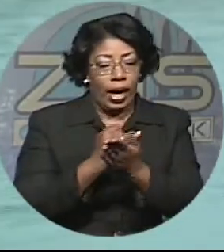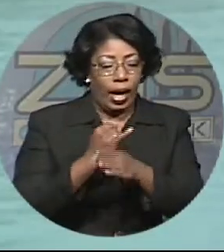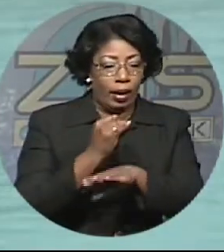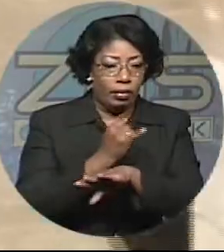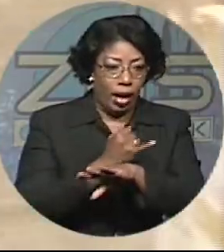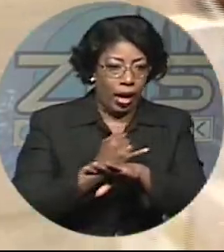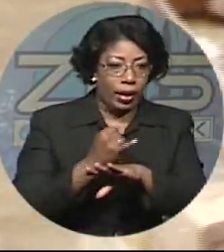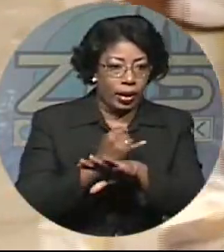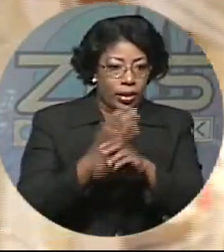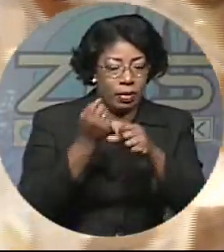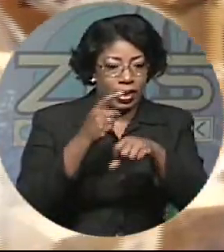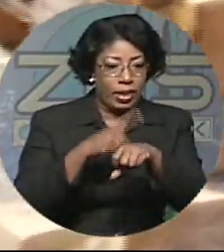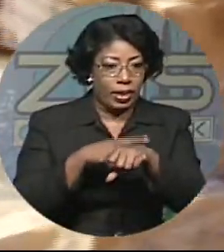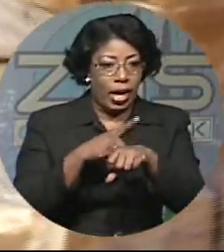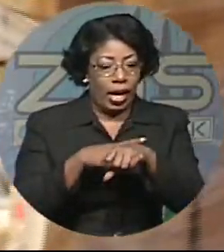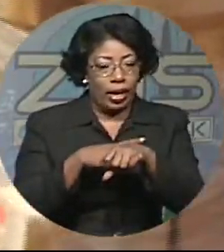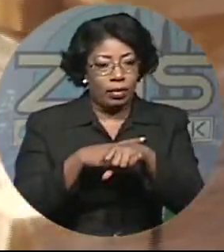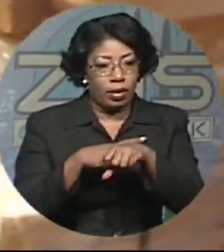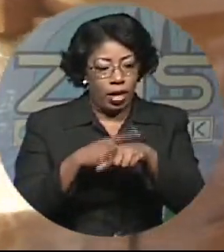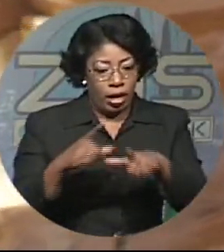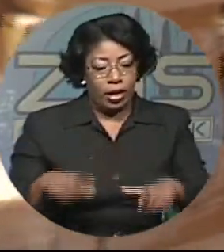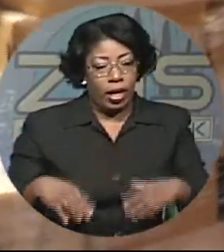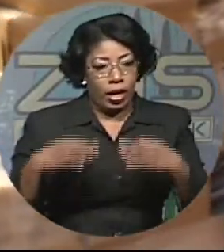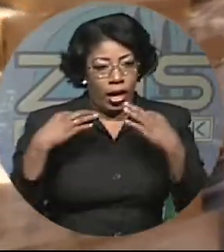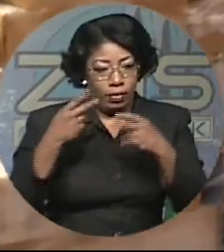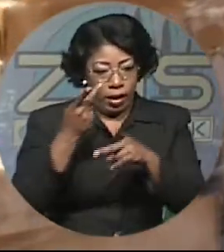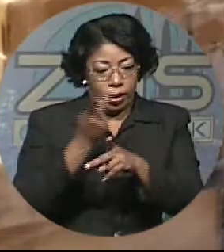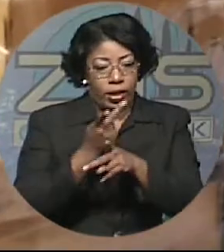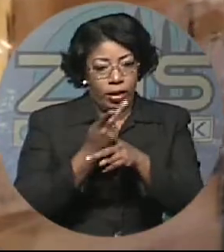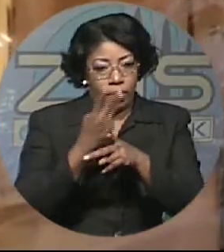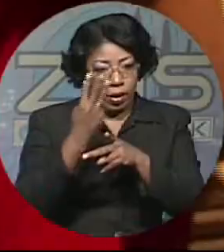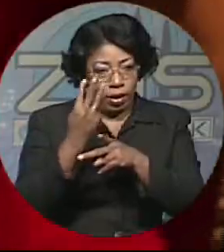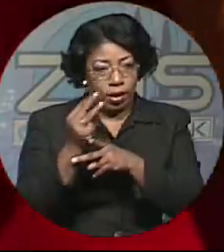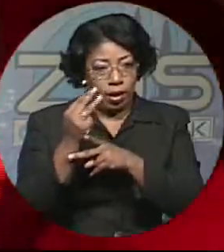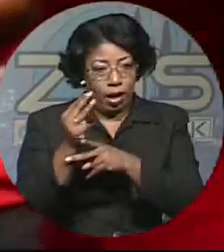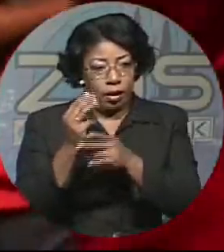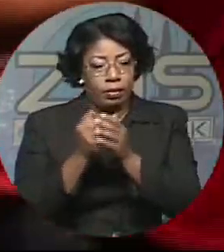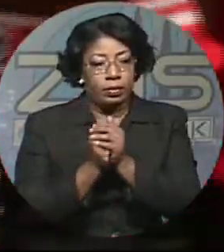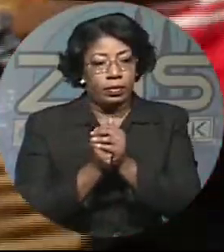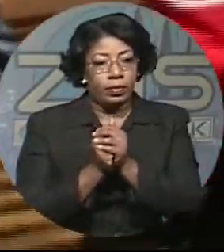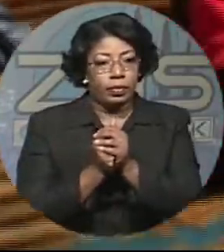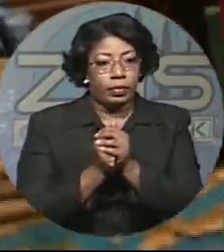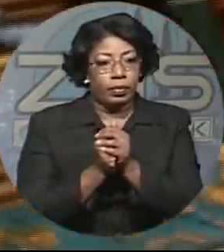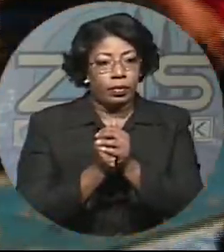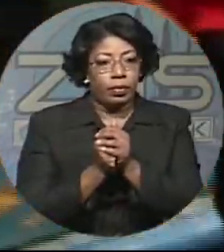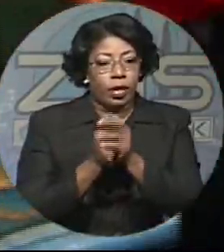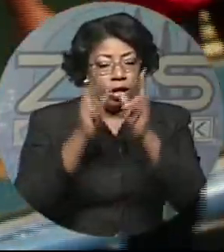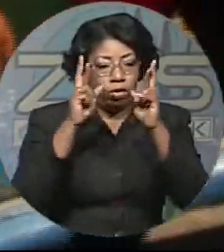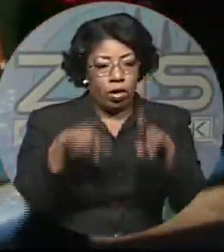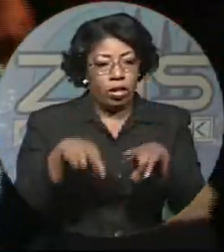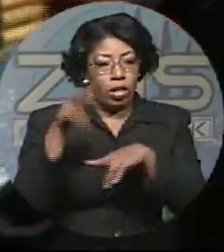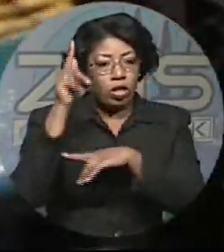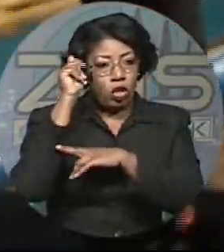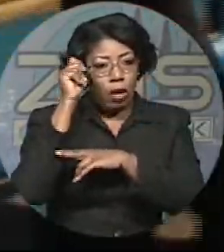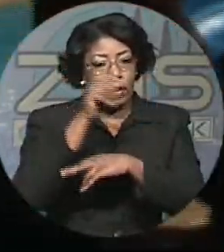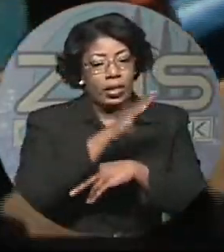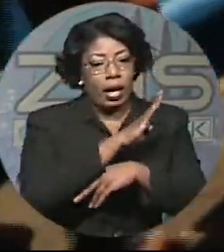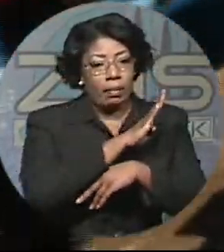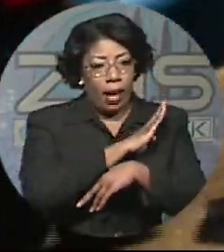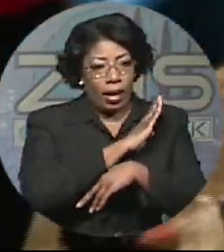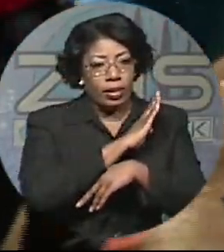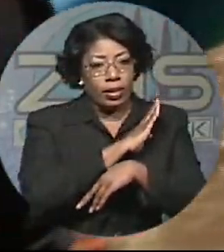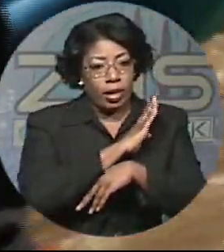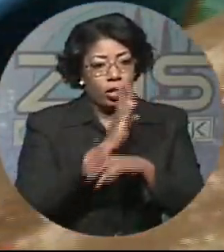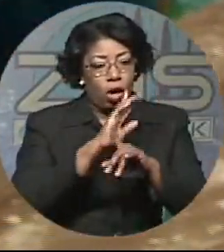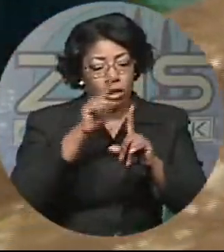In many cases, they are the lifeblood that keeps those economies afloat. Resident Thomas Bastian is well acquainted with their